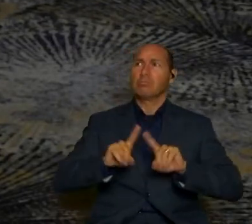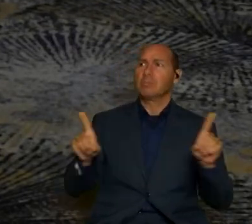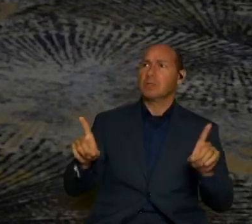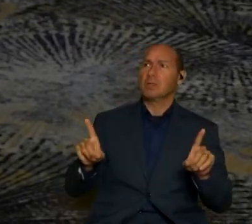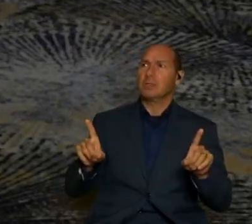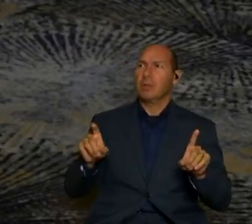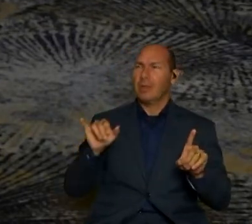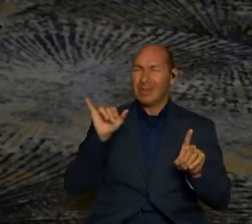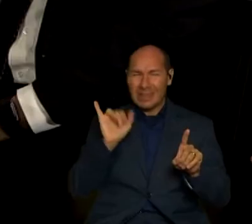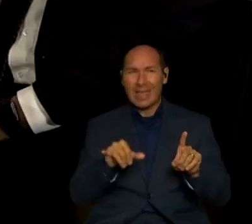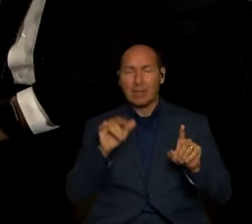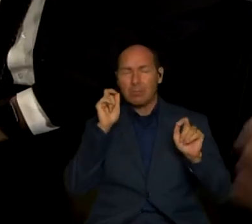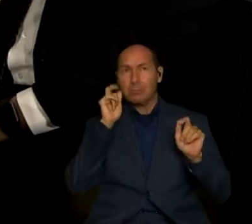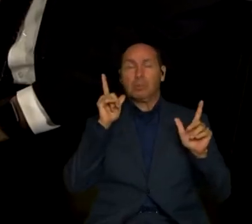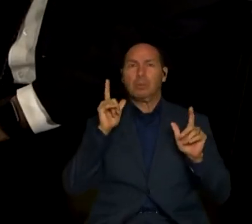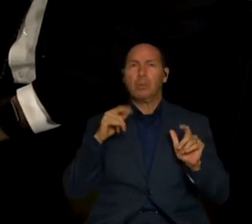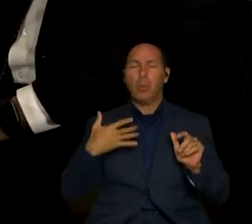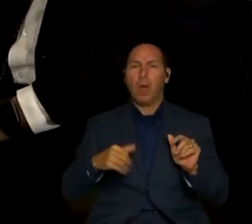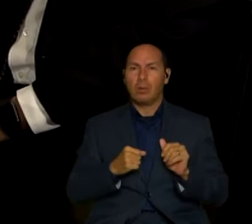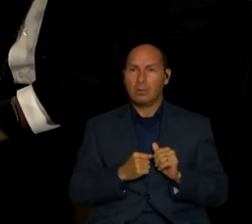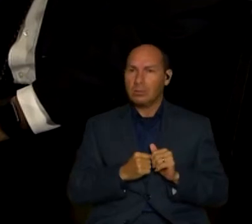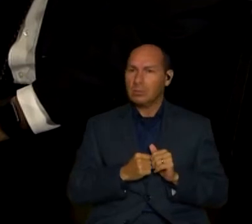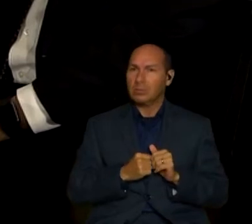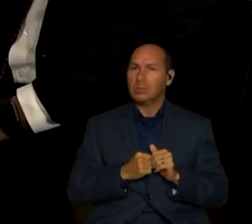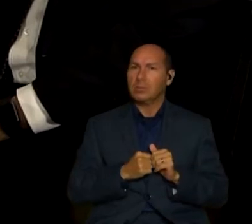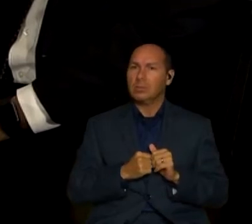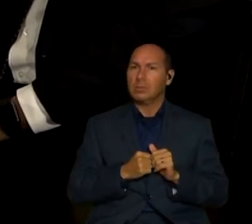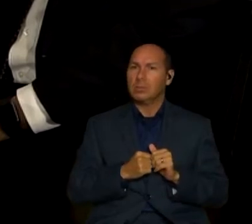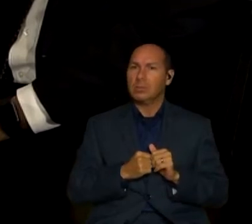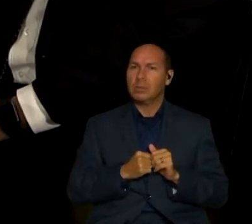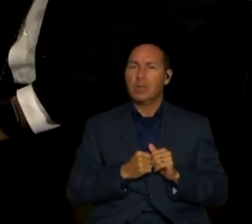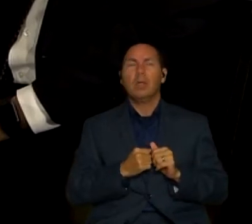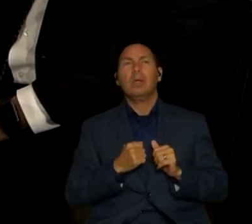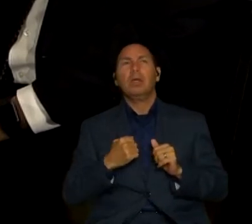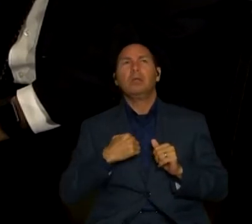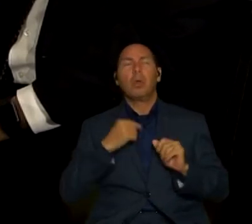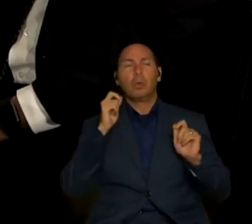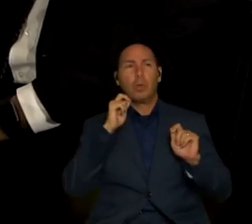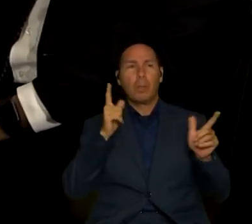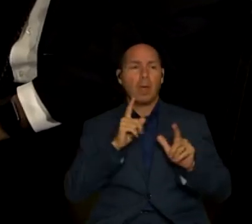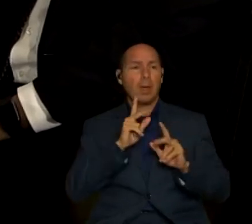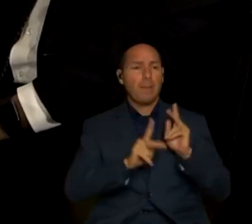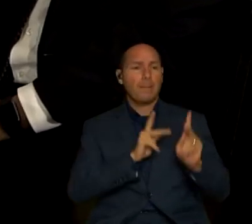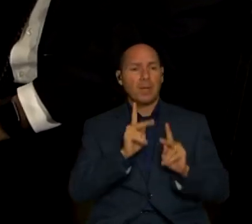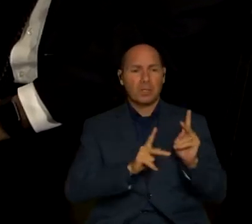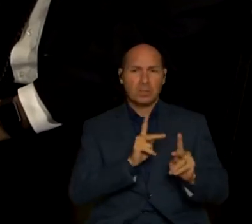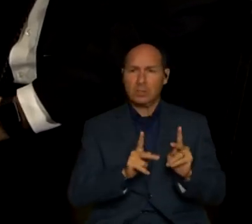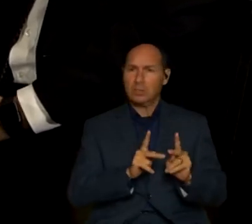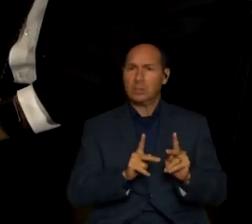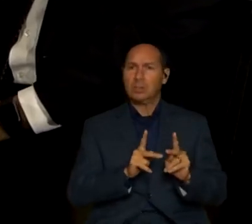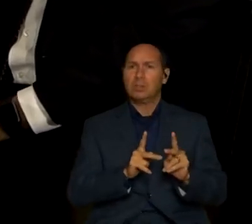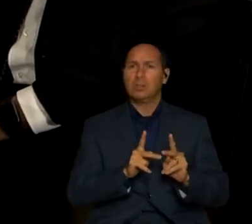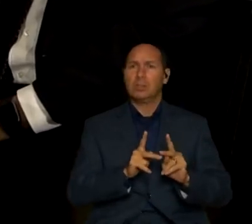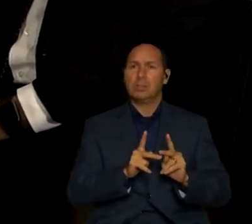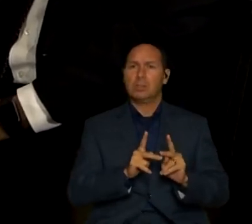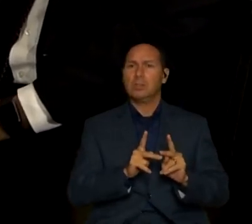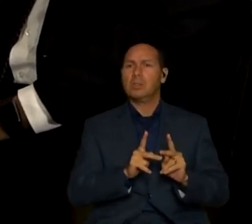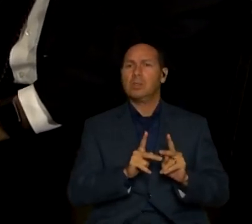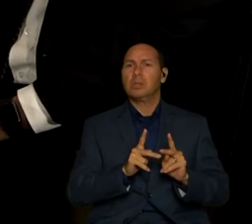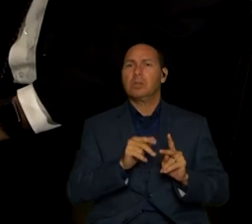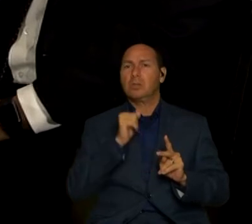a surprise? Well, I've been surprised that the people that was uncovering the pilot program hasn't made a strike in Hacienda.